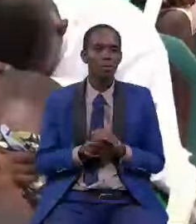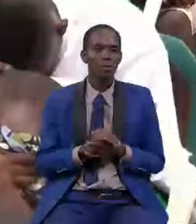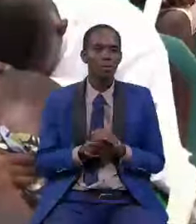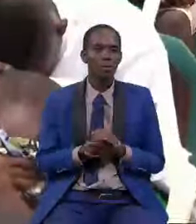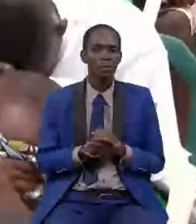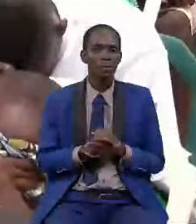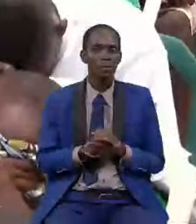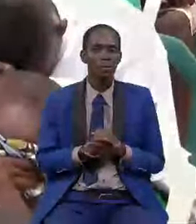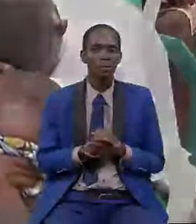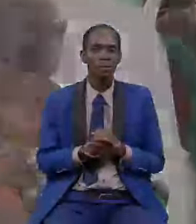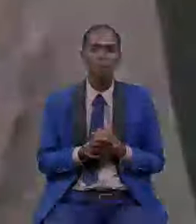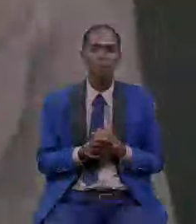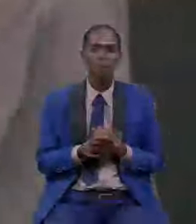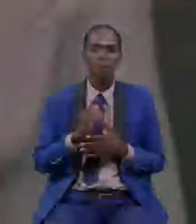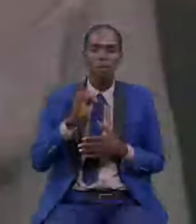You can do it for a nation.